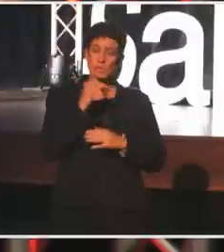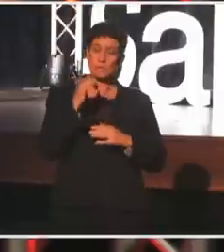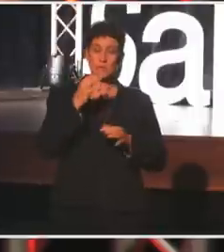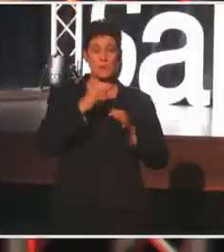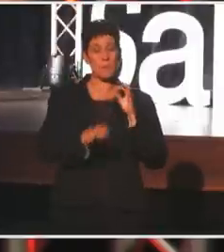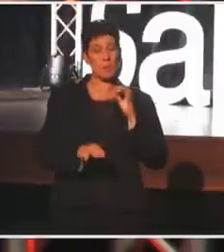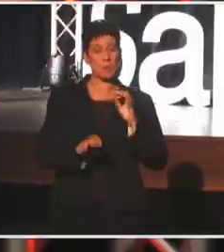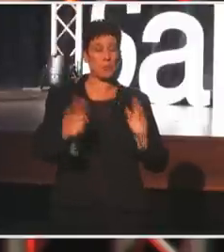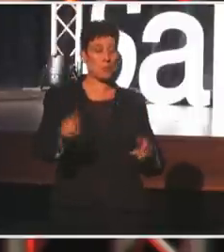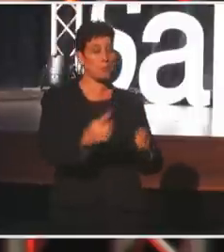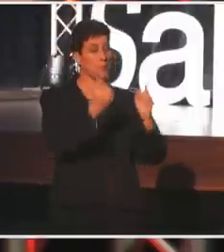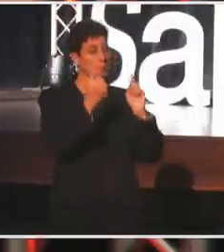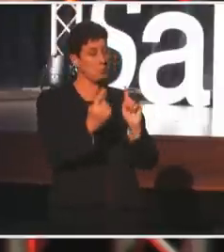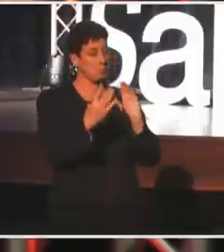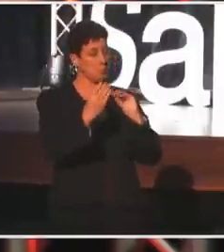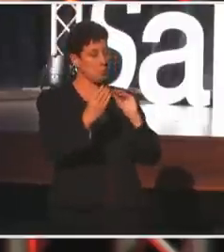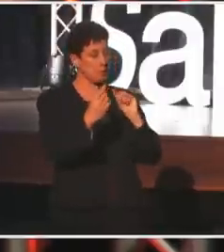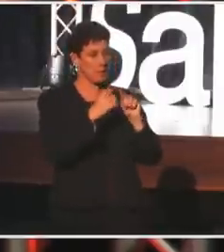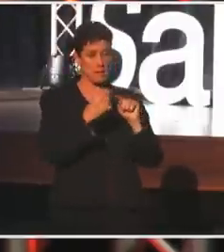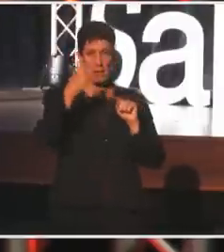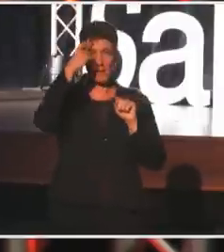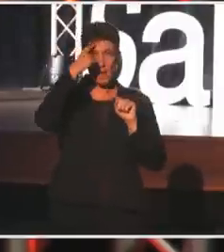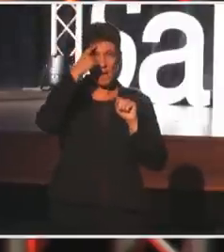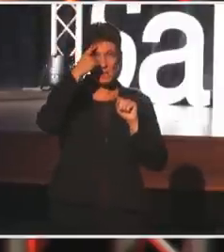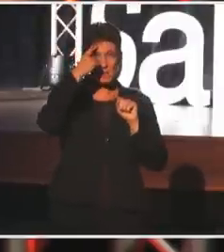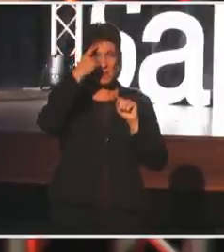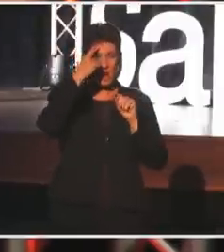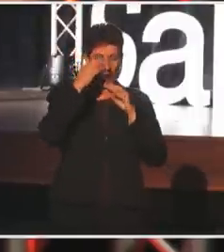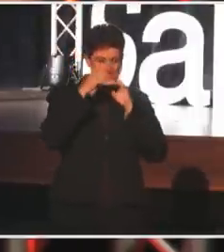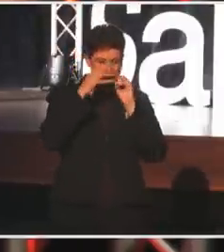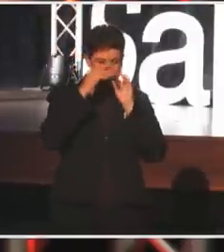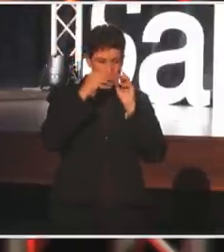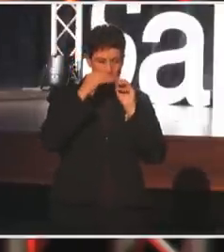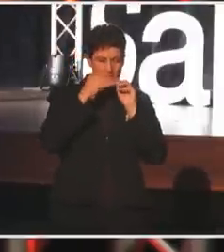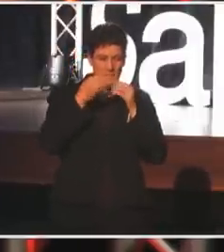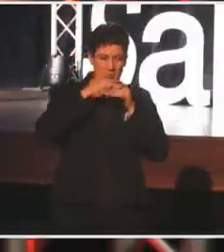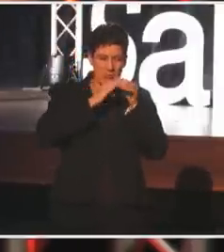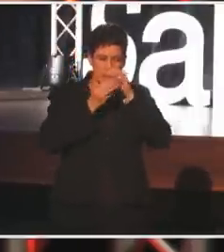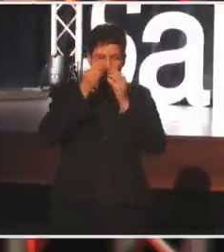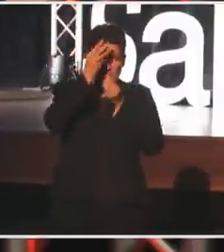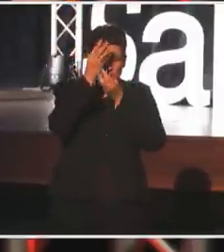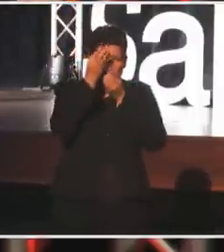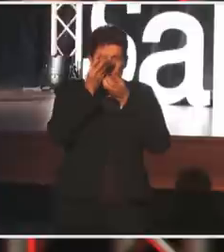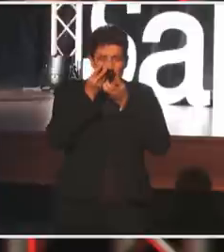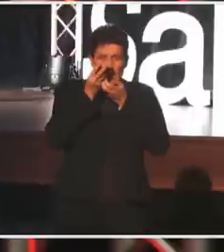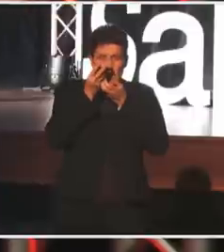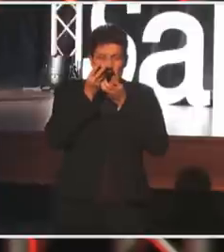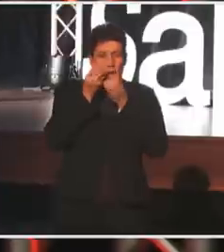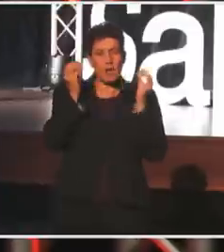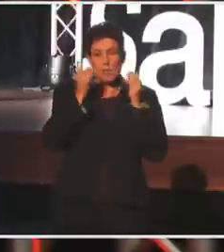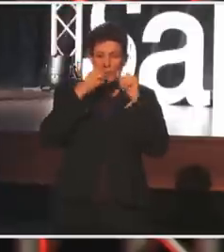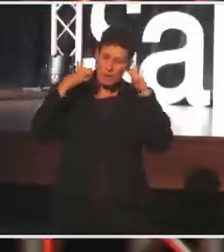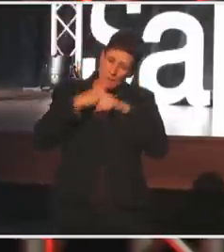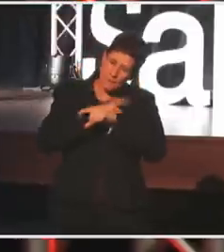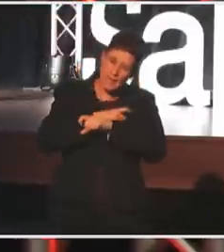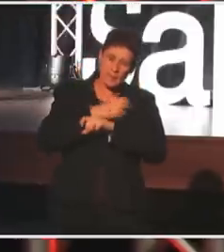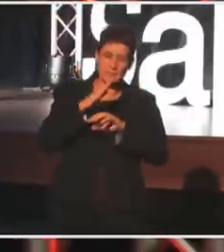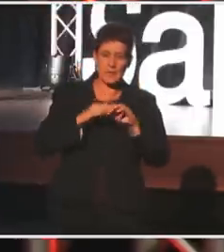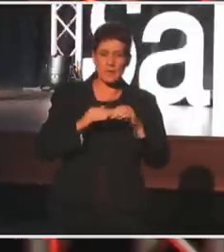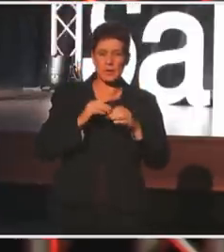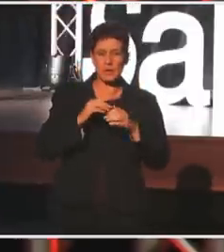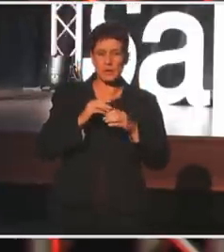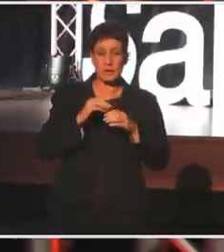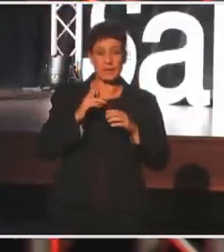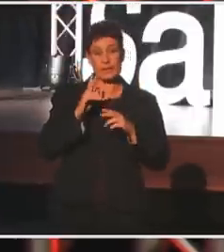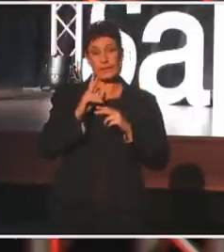the outside, but in my mind, I'm processing layers of information far more complex than the key